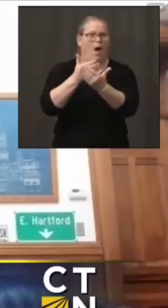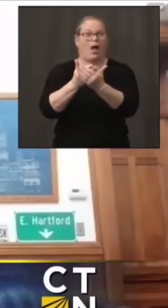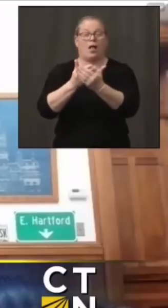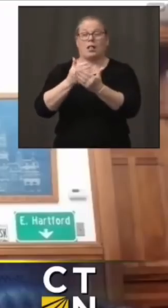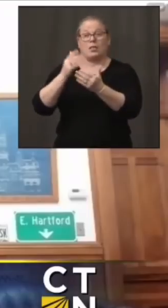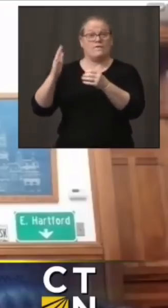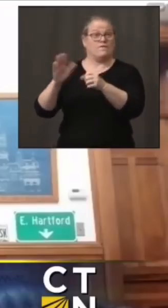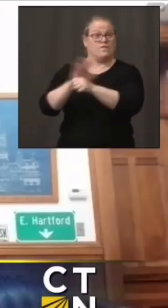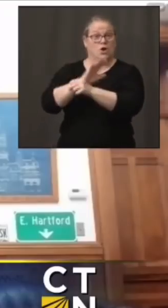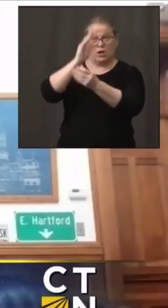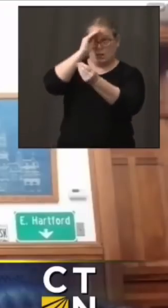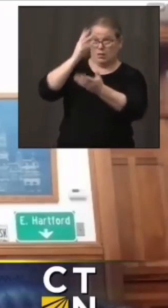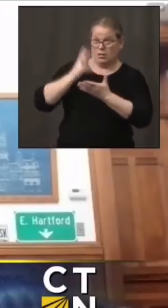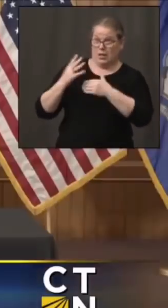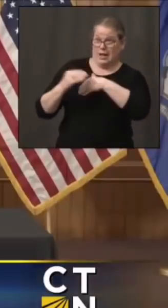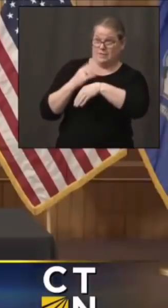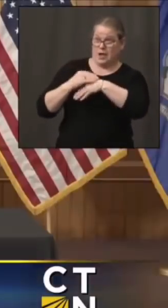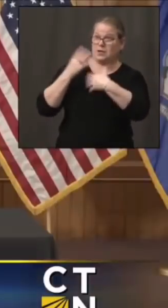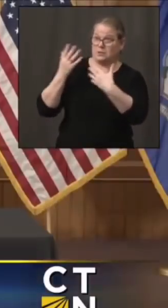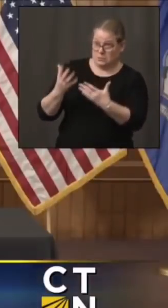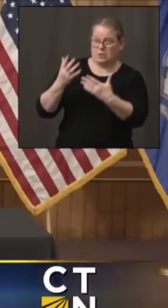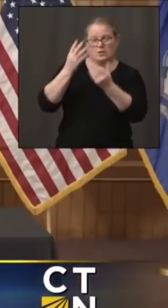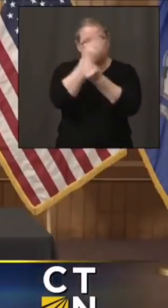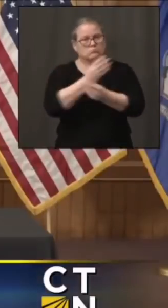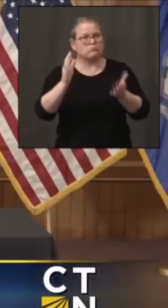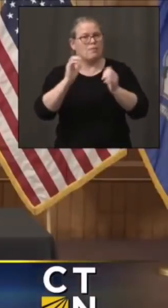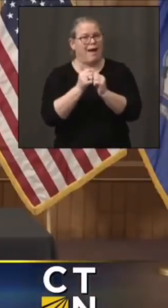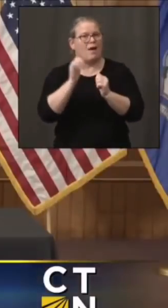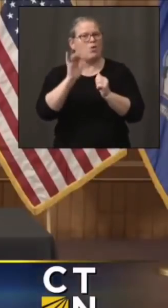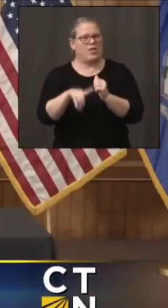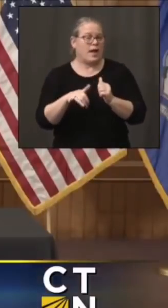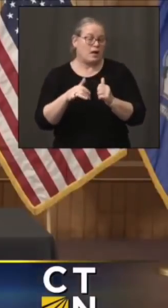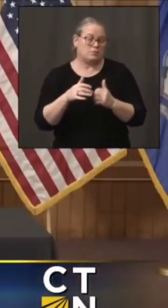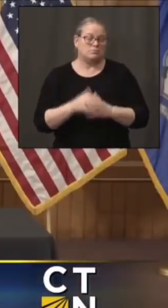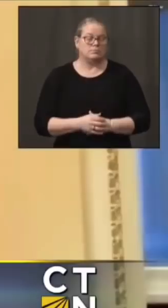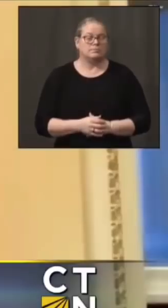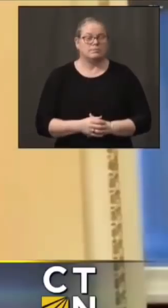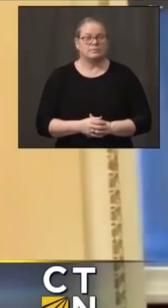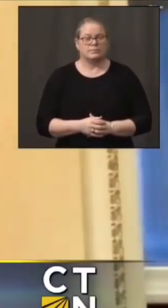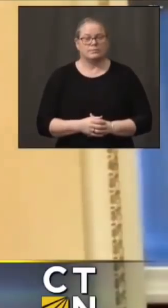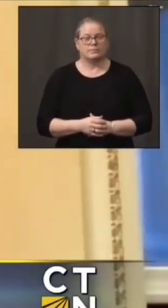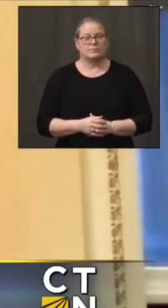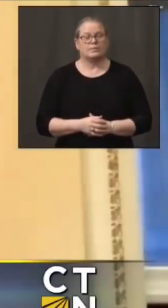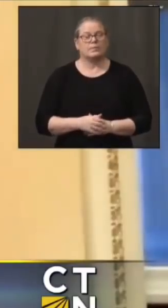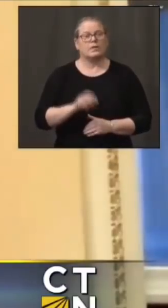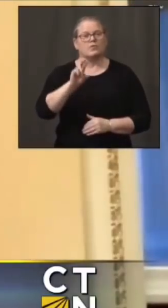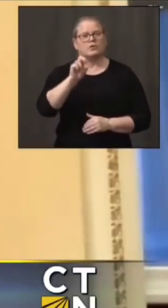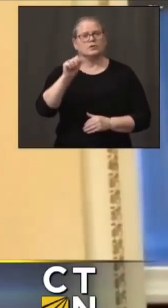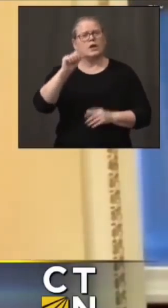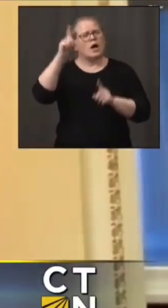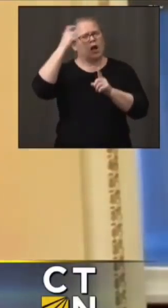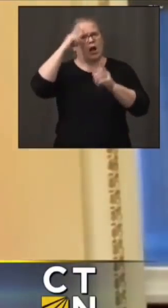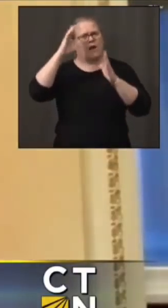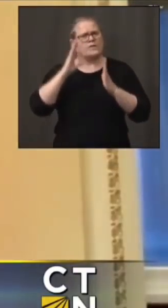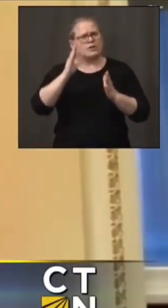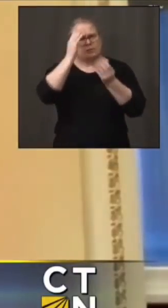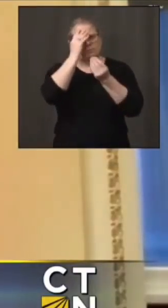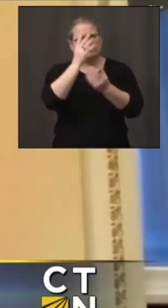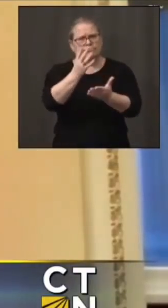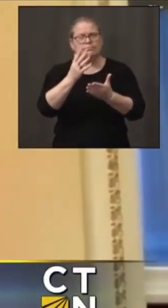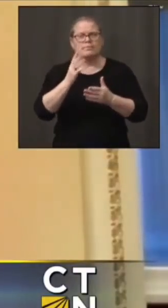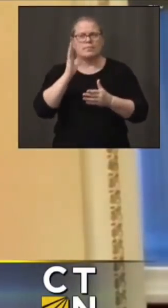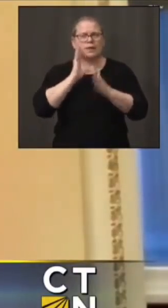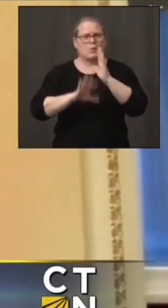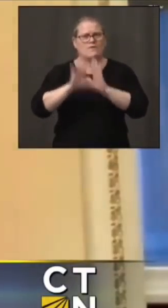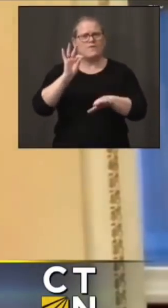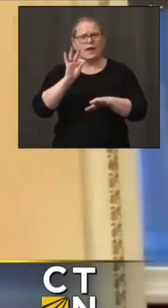provided to the state. Governor, let me just say this because I know that we provided it, but let me just find out for you and for